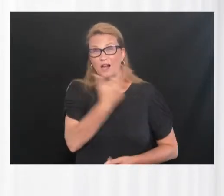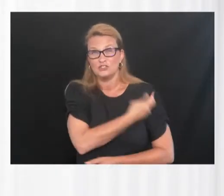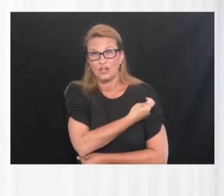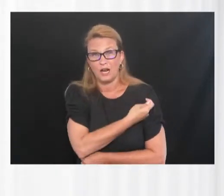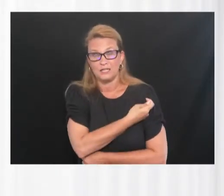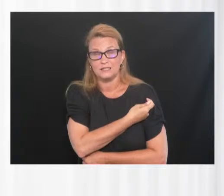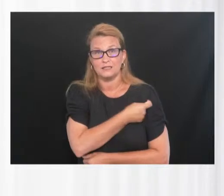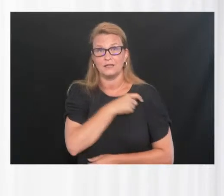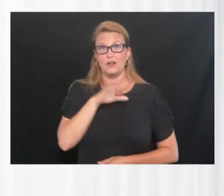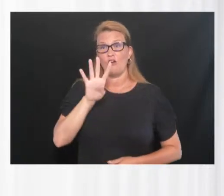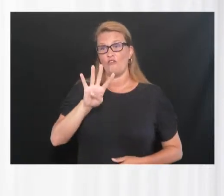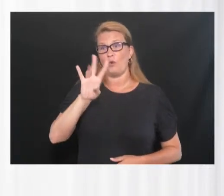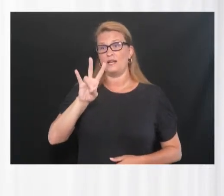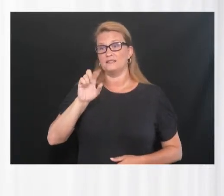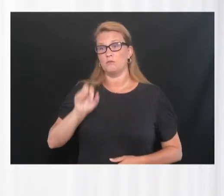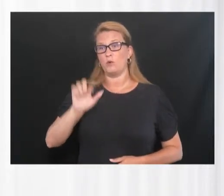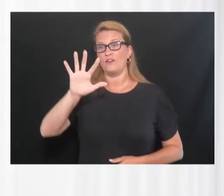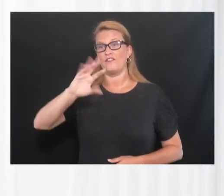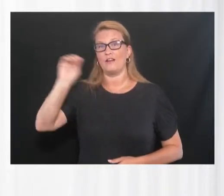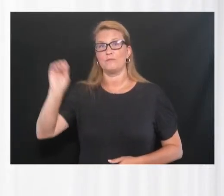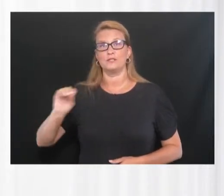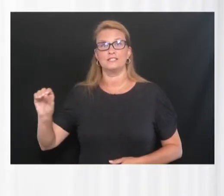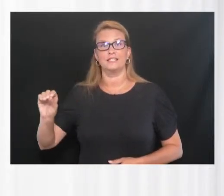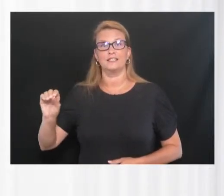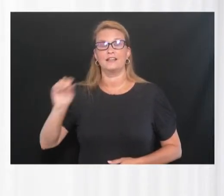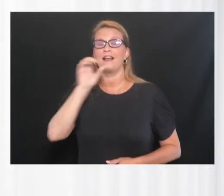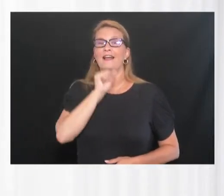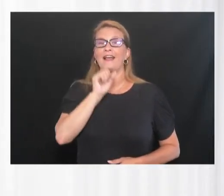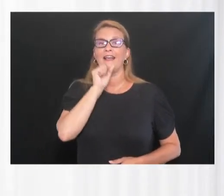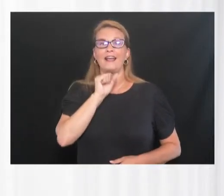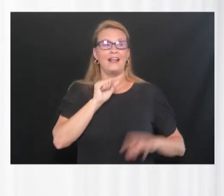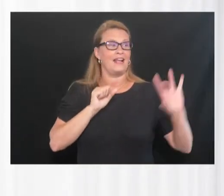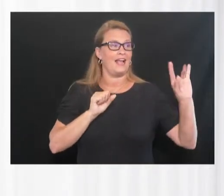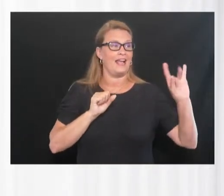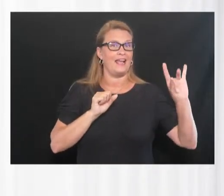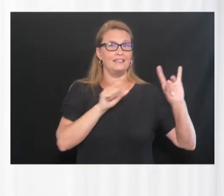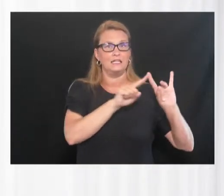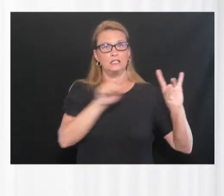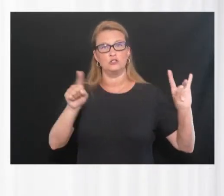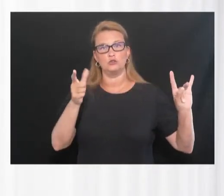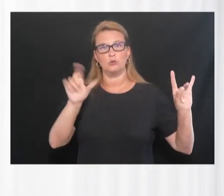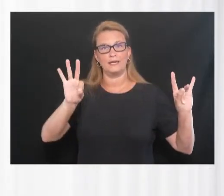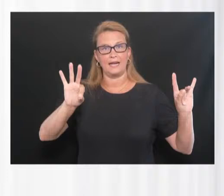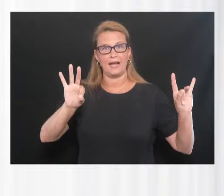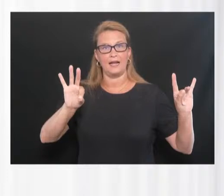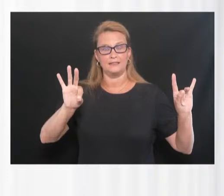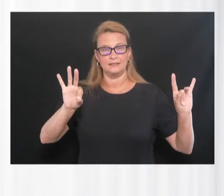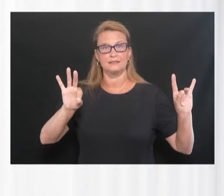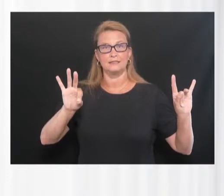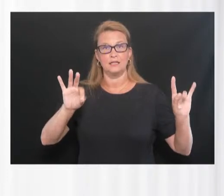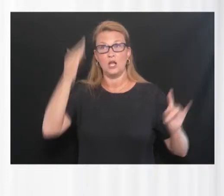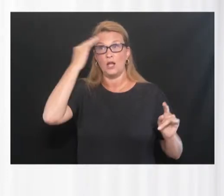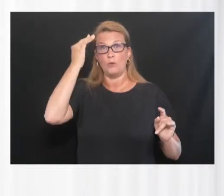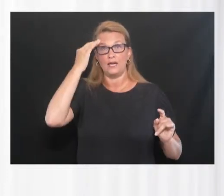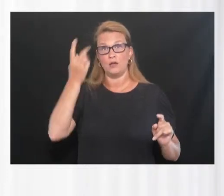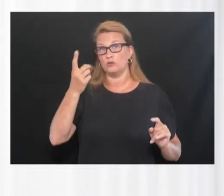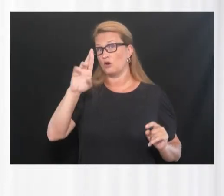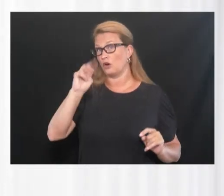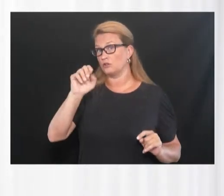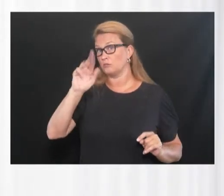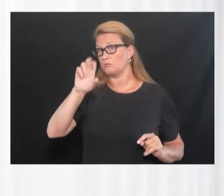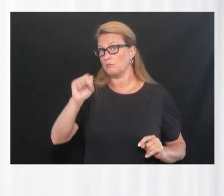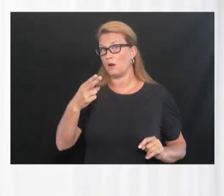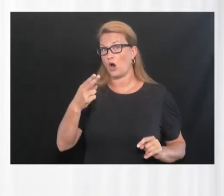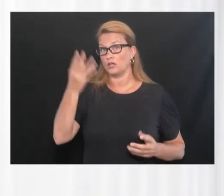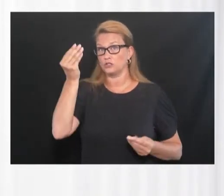only 47.5% of the people 18 to 29. And we know from what Dr. Marsh has told us